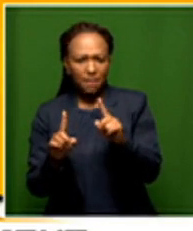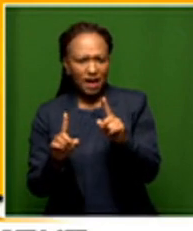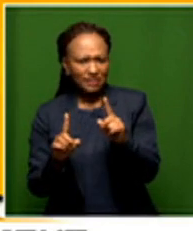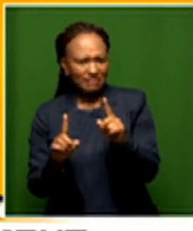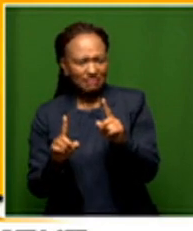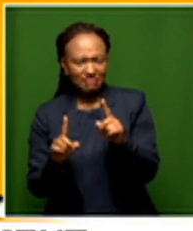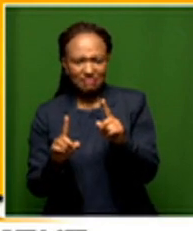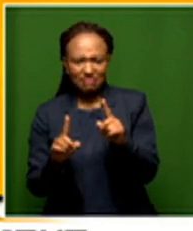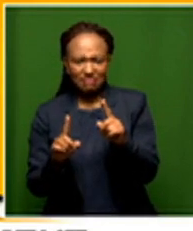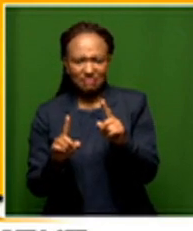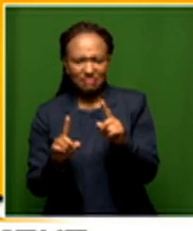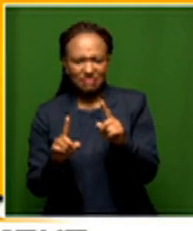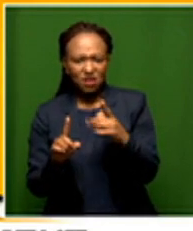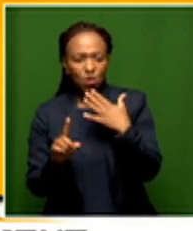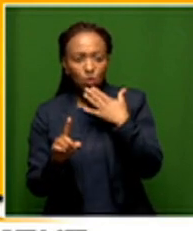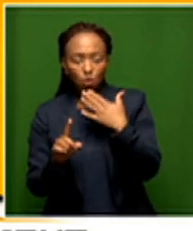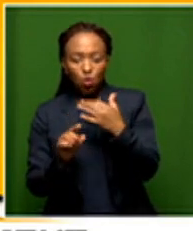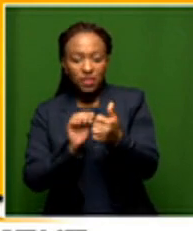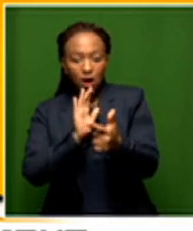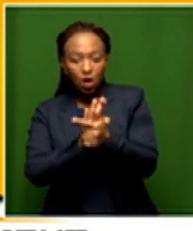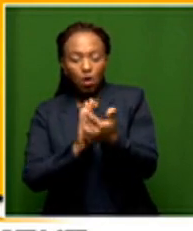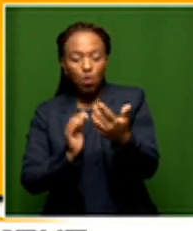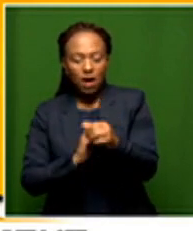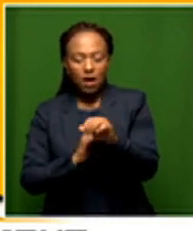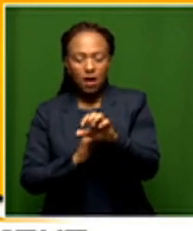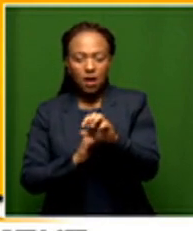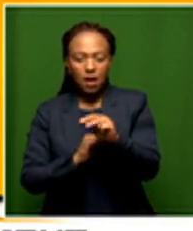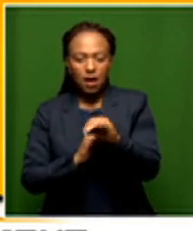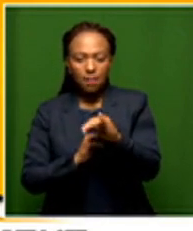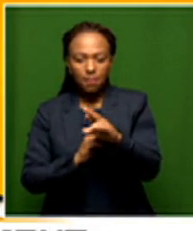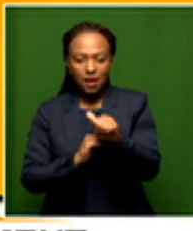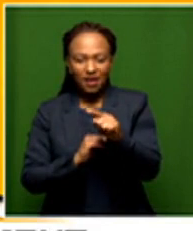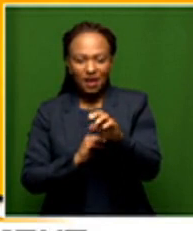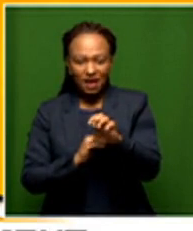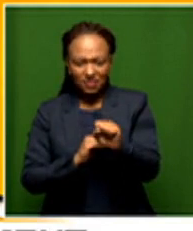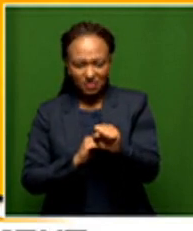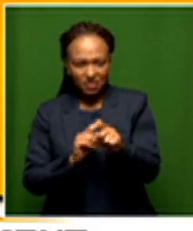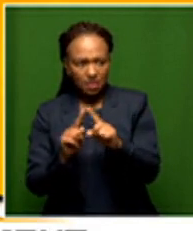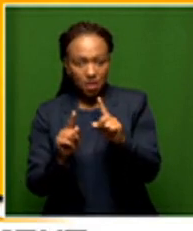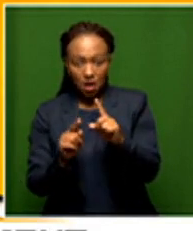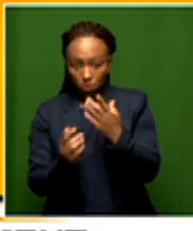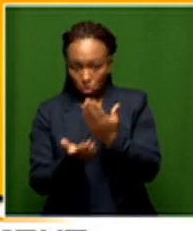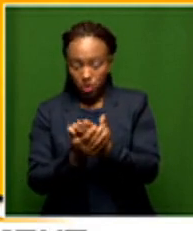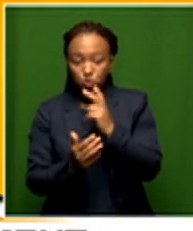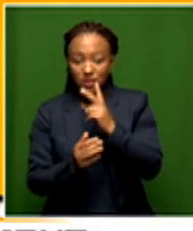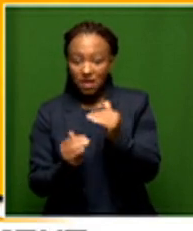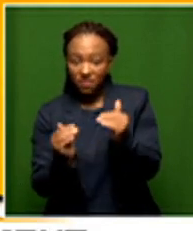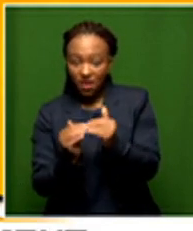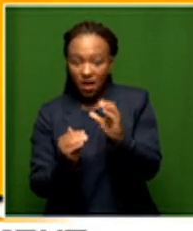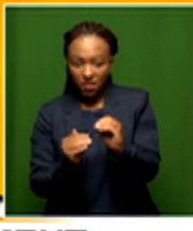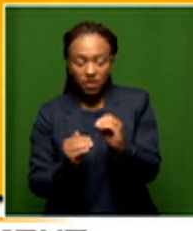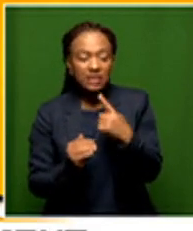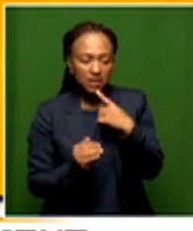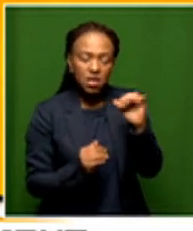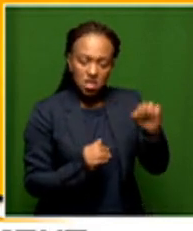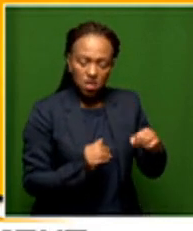cooperation with the United Arab Emirates and law enforcement there. There was a question asked, are we ever going to see justice there? And she said, yes,